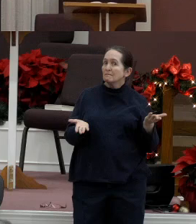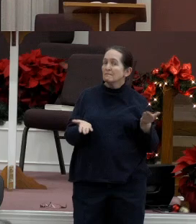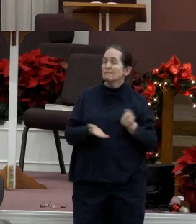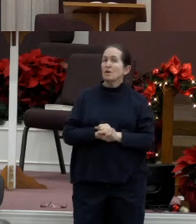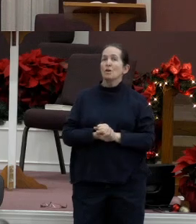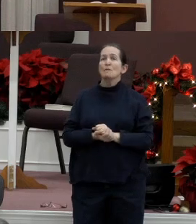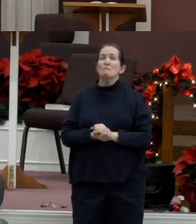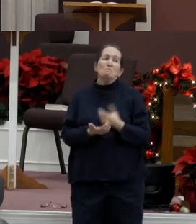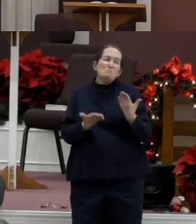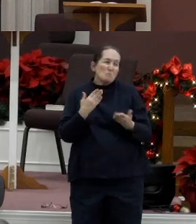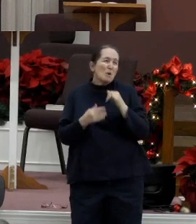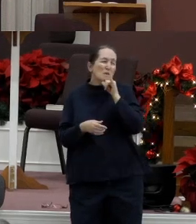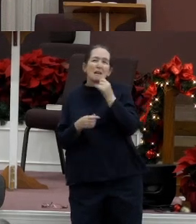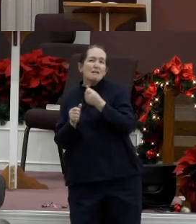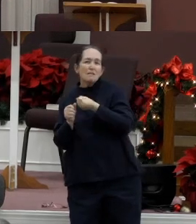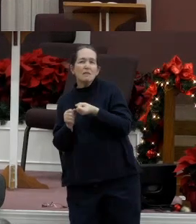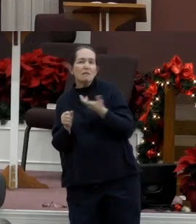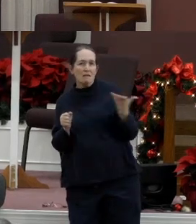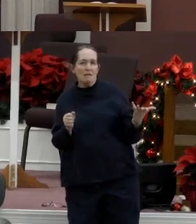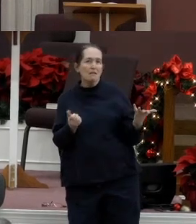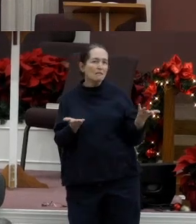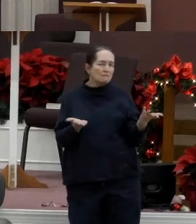Well, probably not everything.